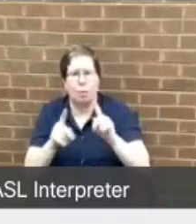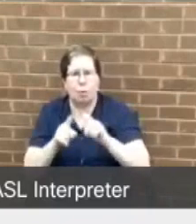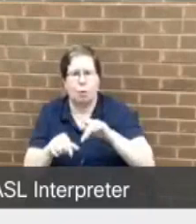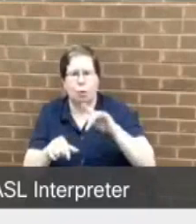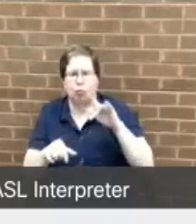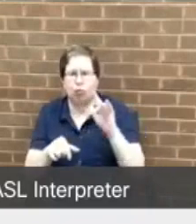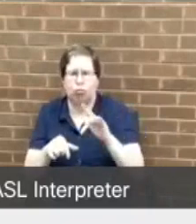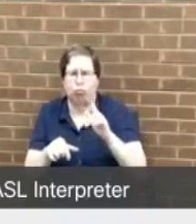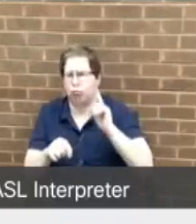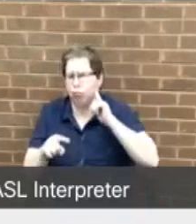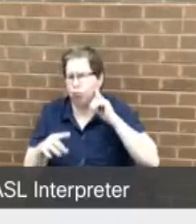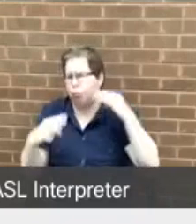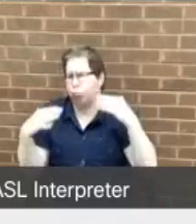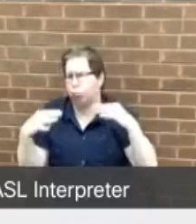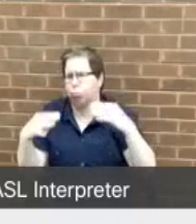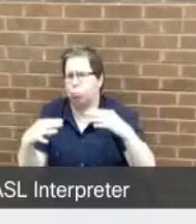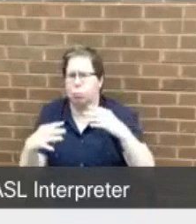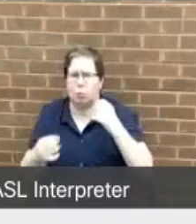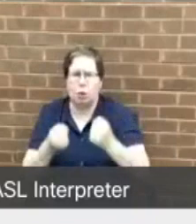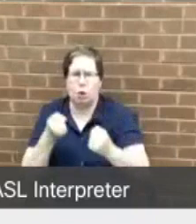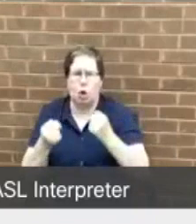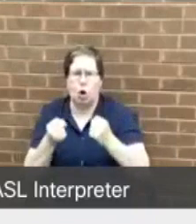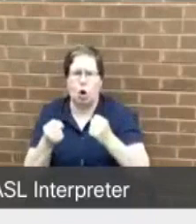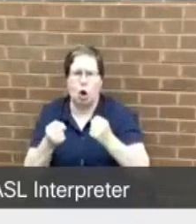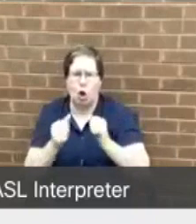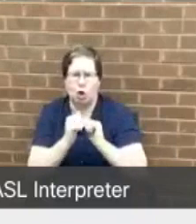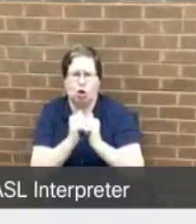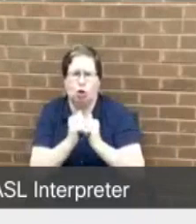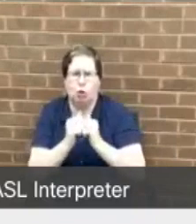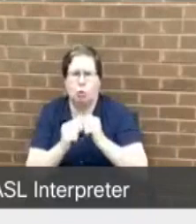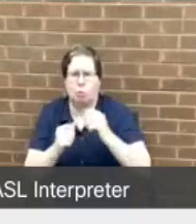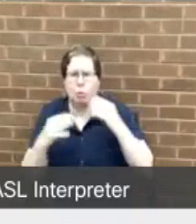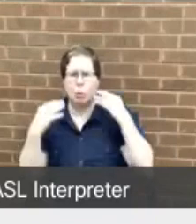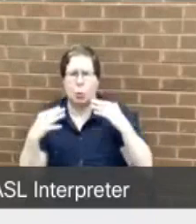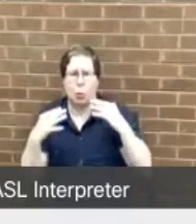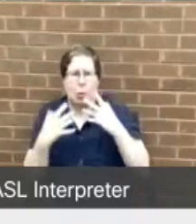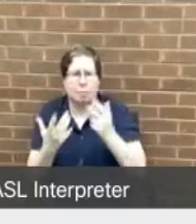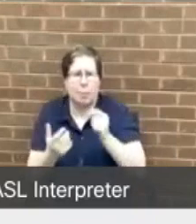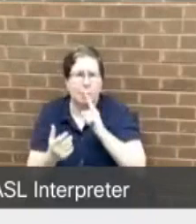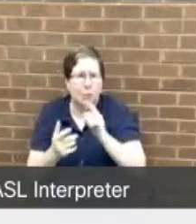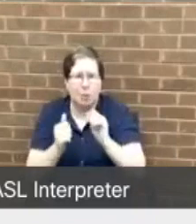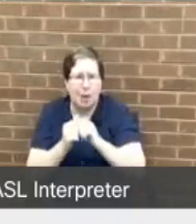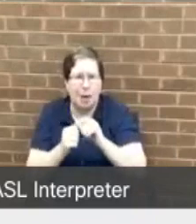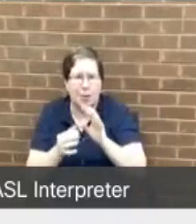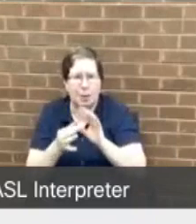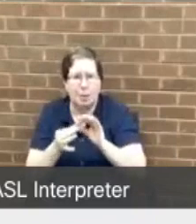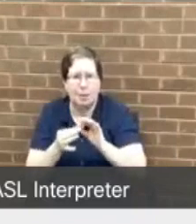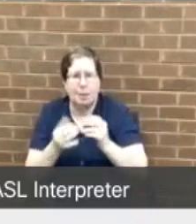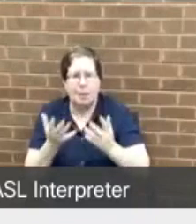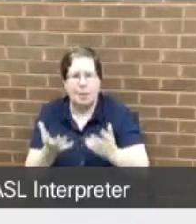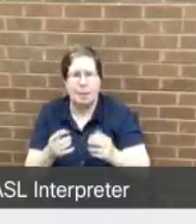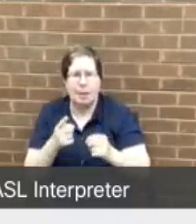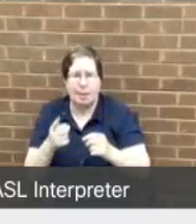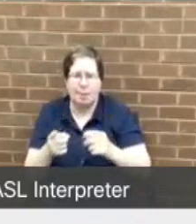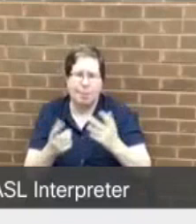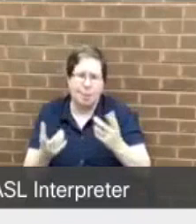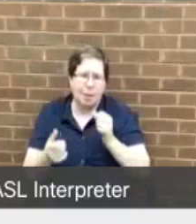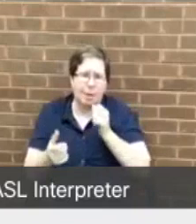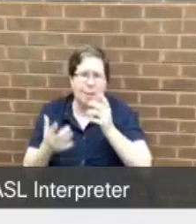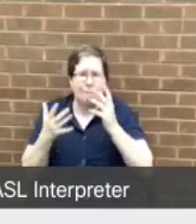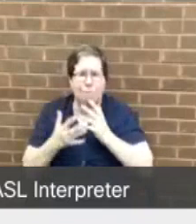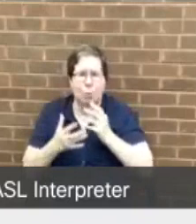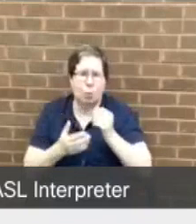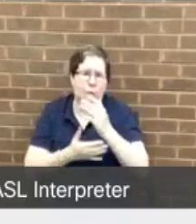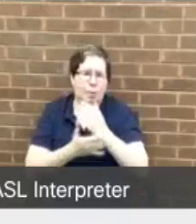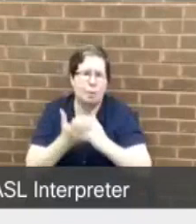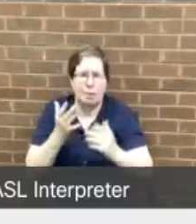up making these drag racing noises. I don't know how else to describe them. But unfortunately, some of the regulations